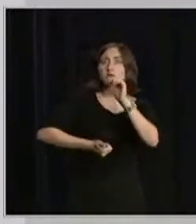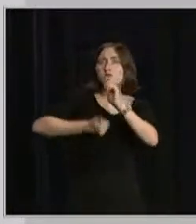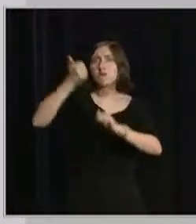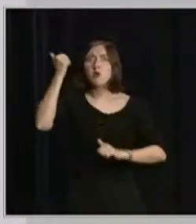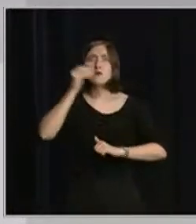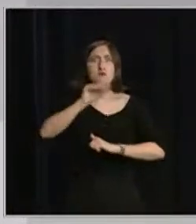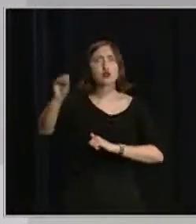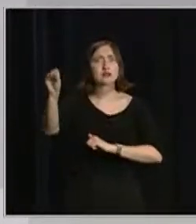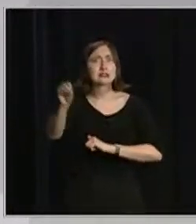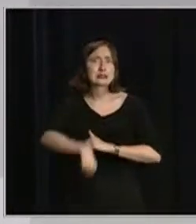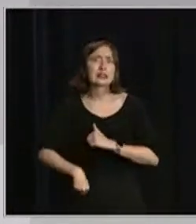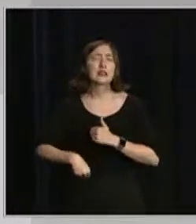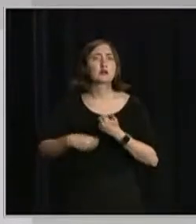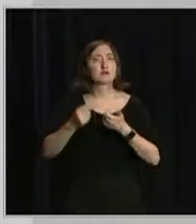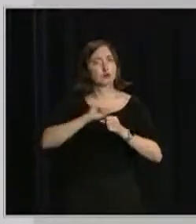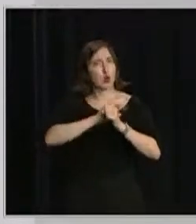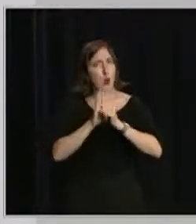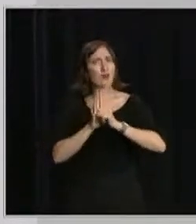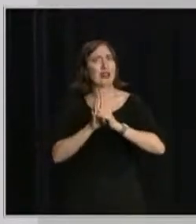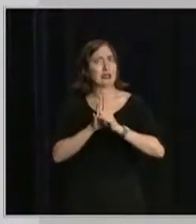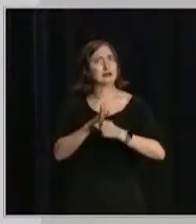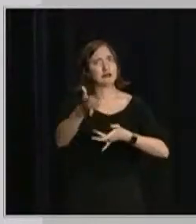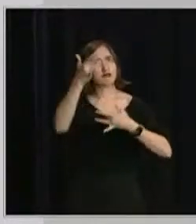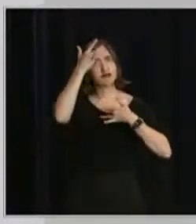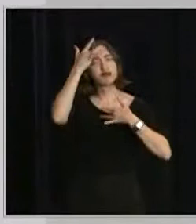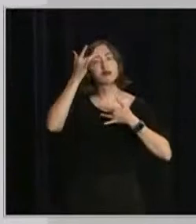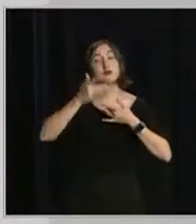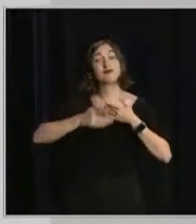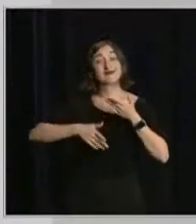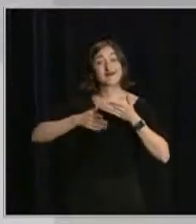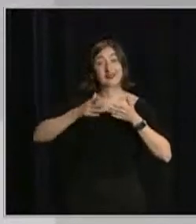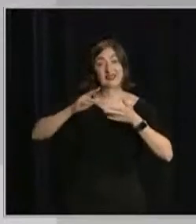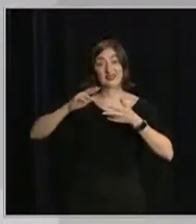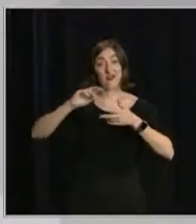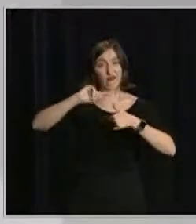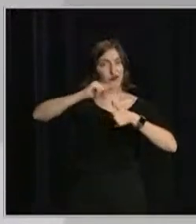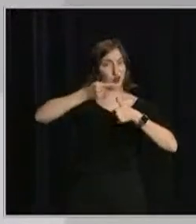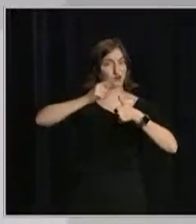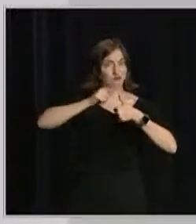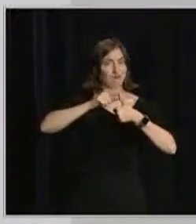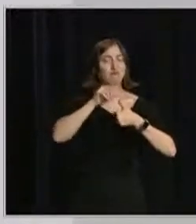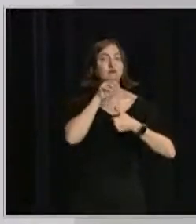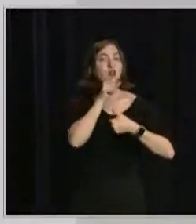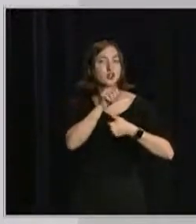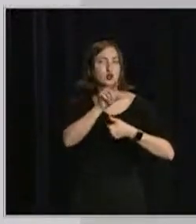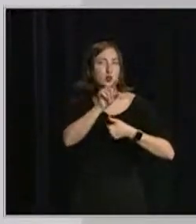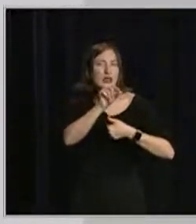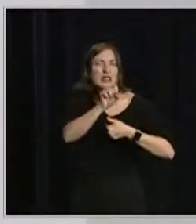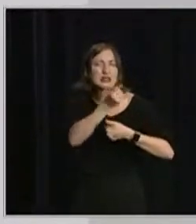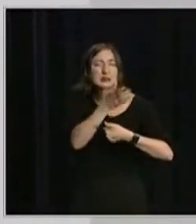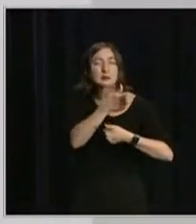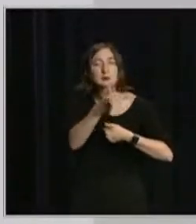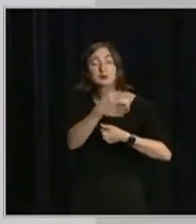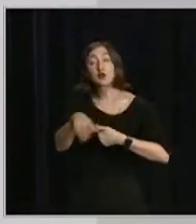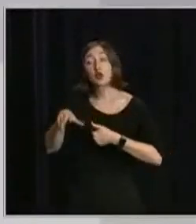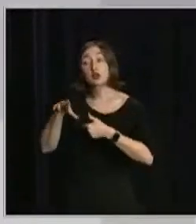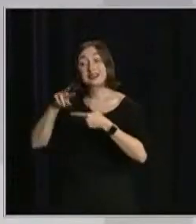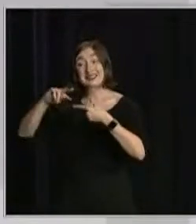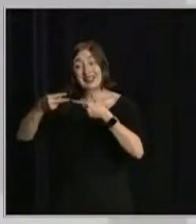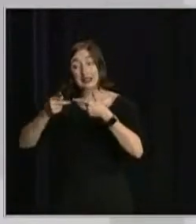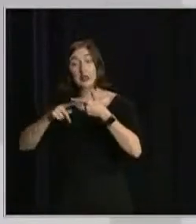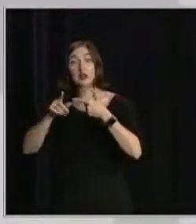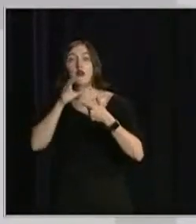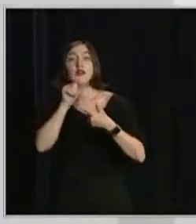followed by 30 to 39-year-olds. In July, younger age groups also saw an increase in hospitalizations, and in fact, the